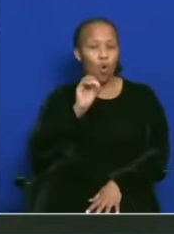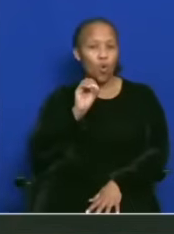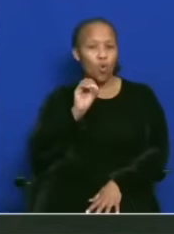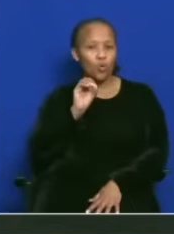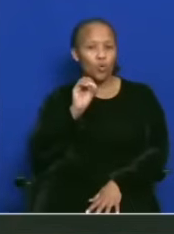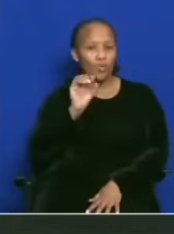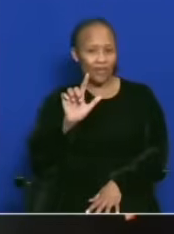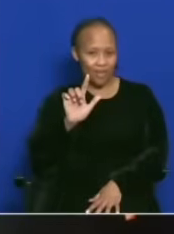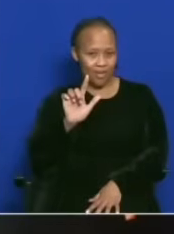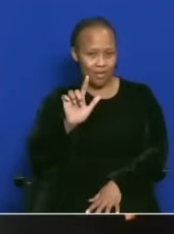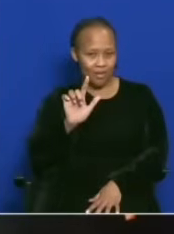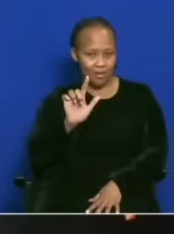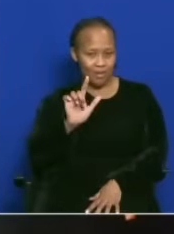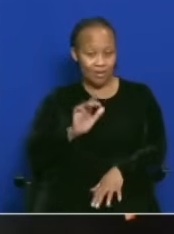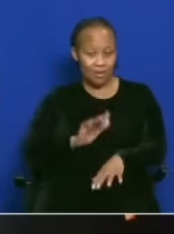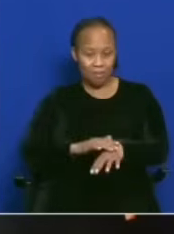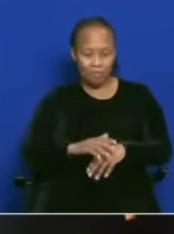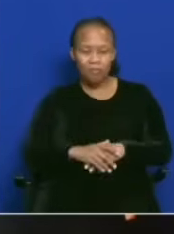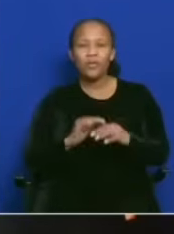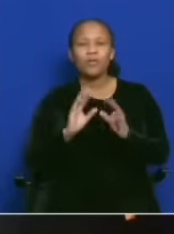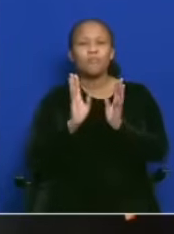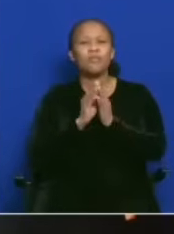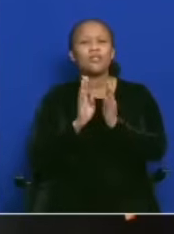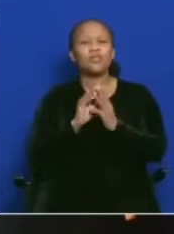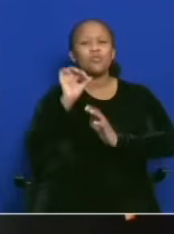Meeting tomorrow at 1 o'clock with the contact.